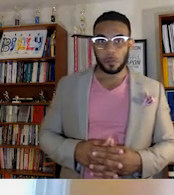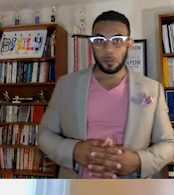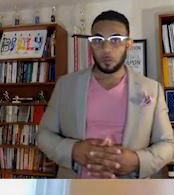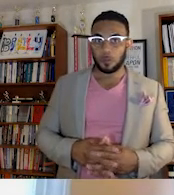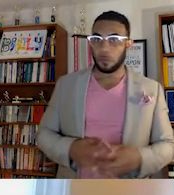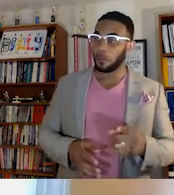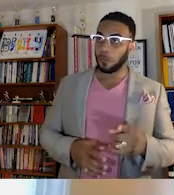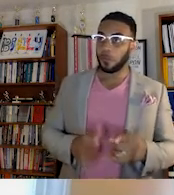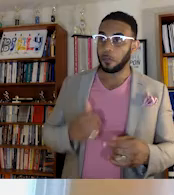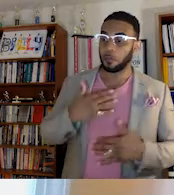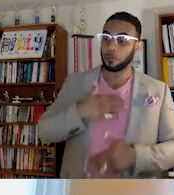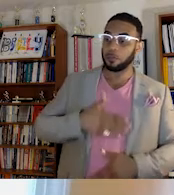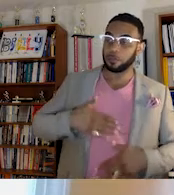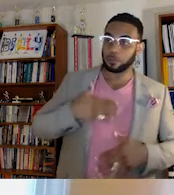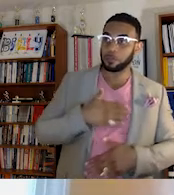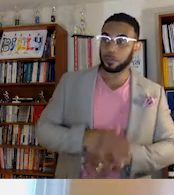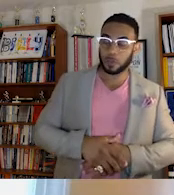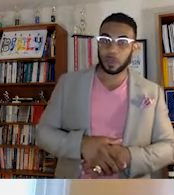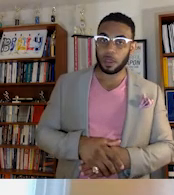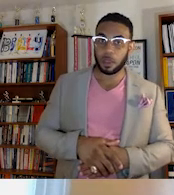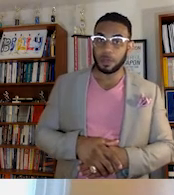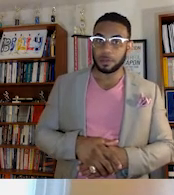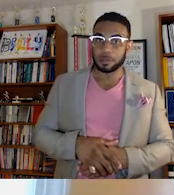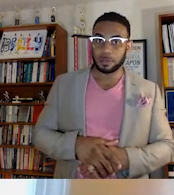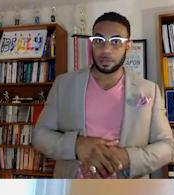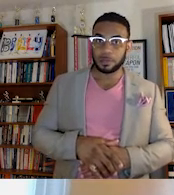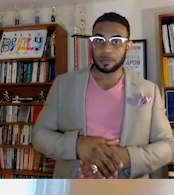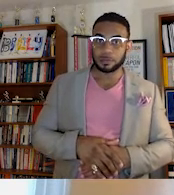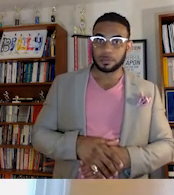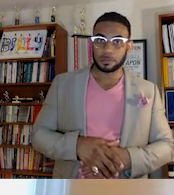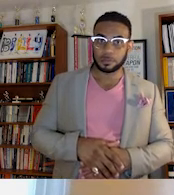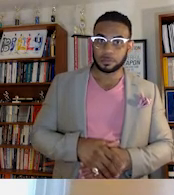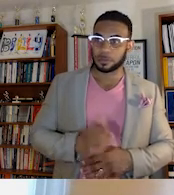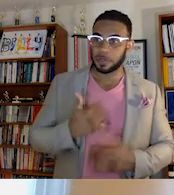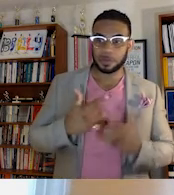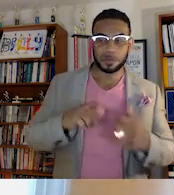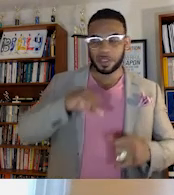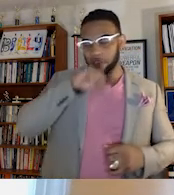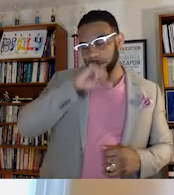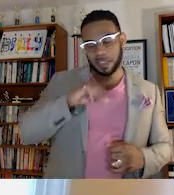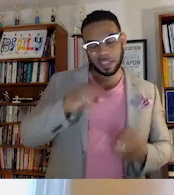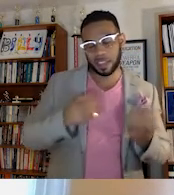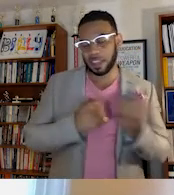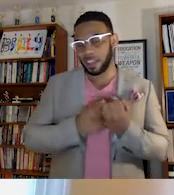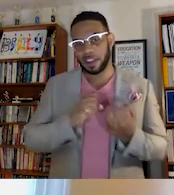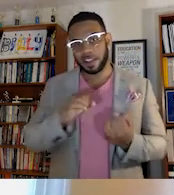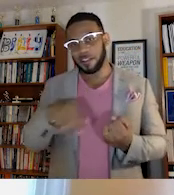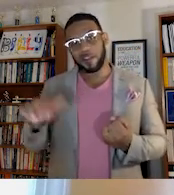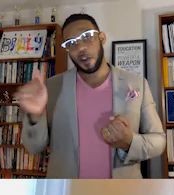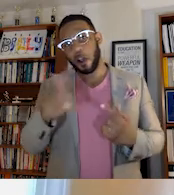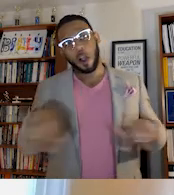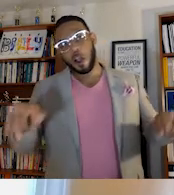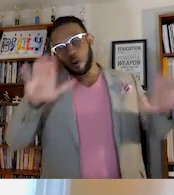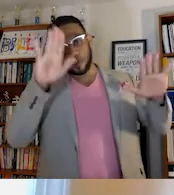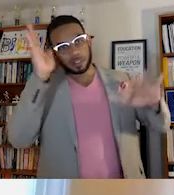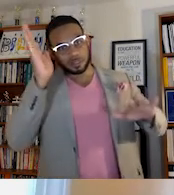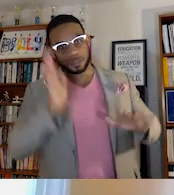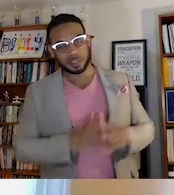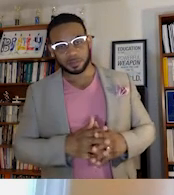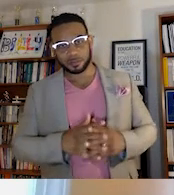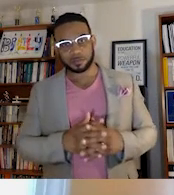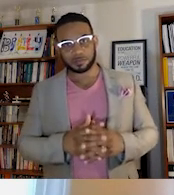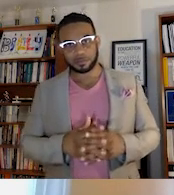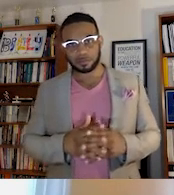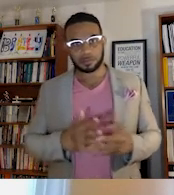Oh, I'm enjoying. I'm as big a fan of all the great speakers